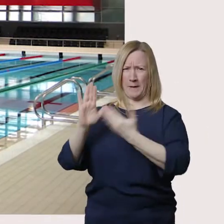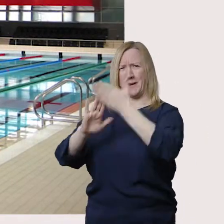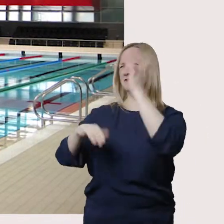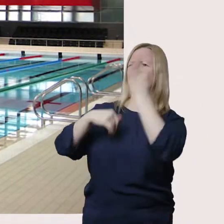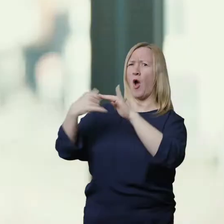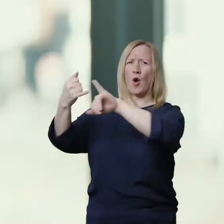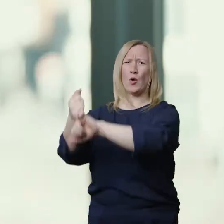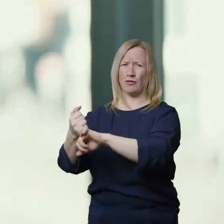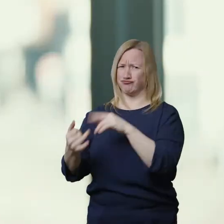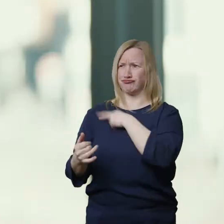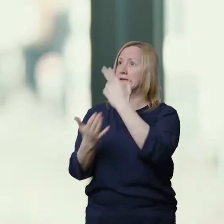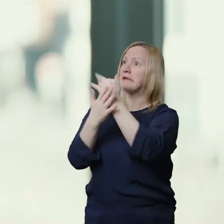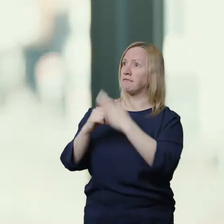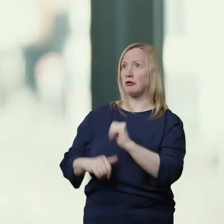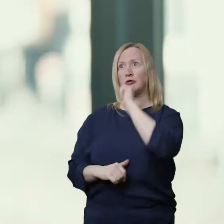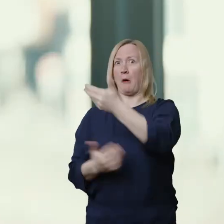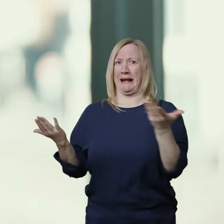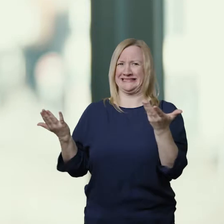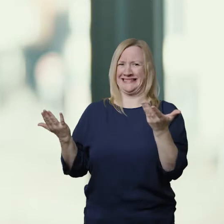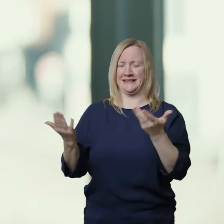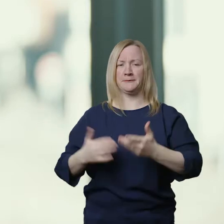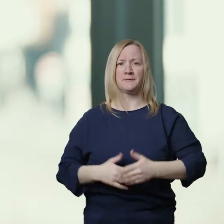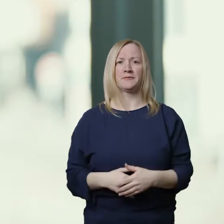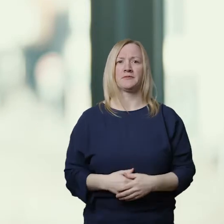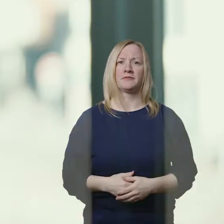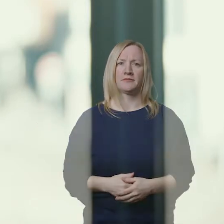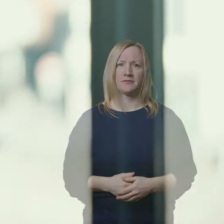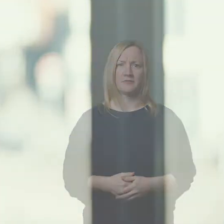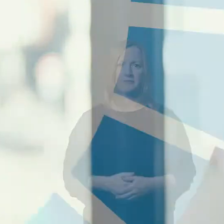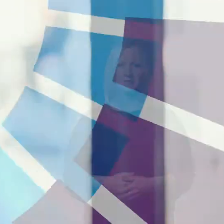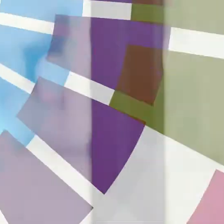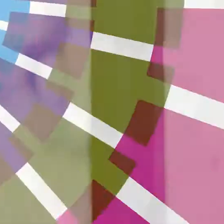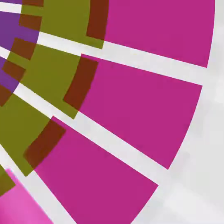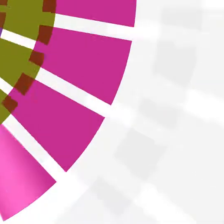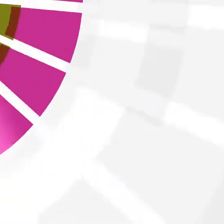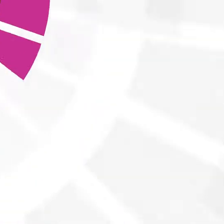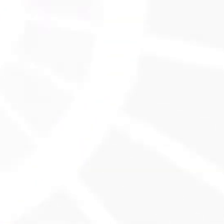buildings and places for everybody, who are we designing them for? We're designing them for nobody.